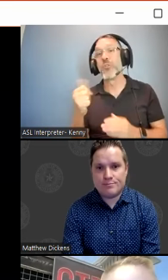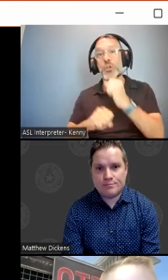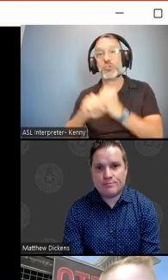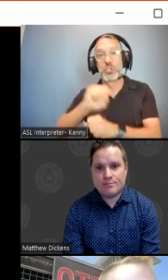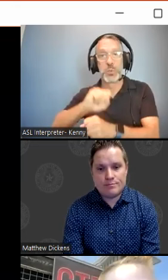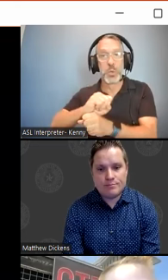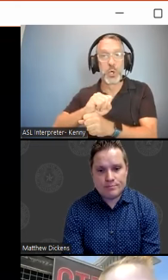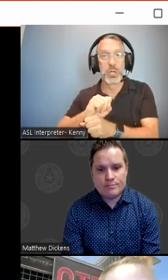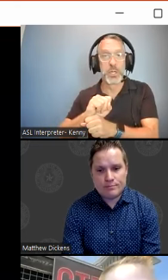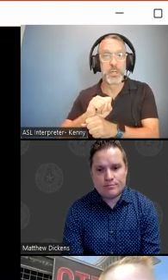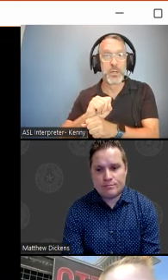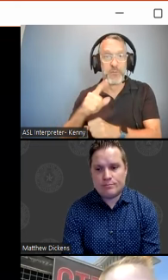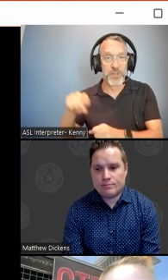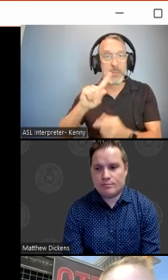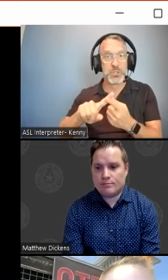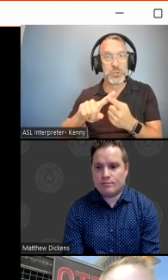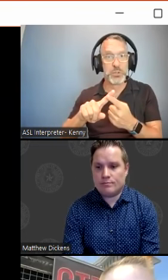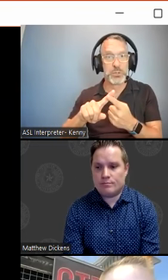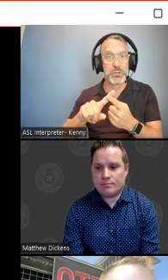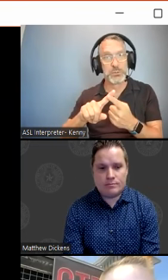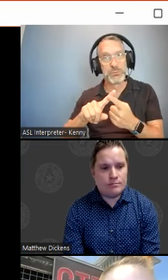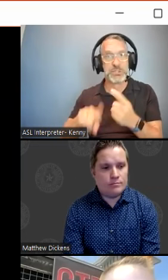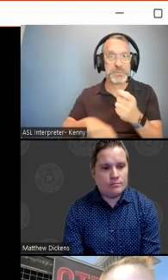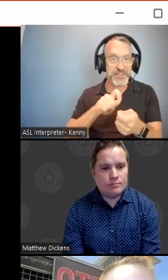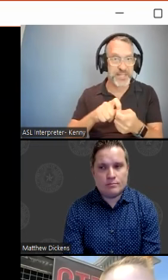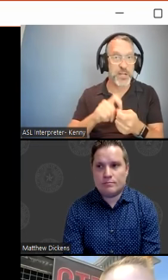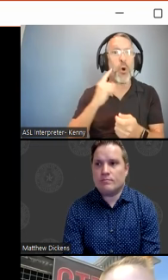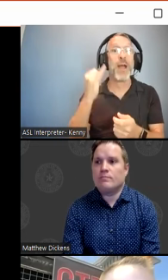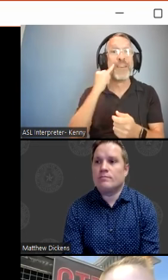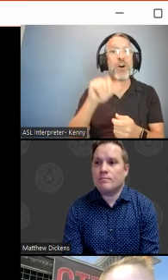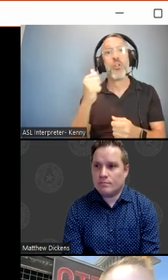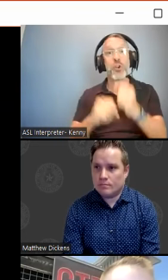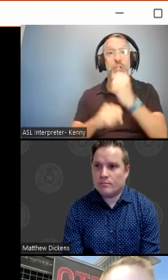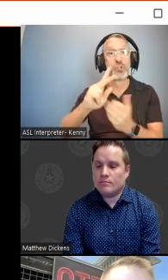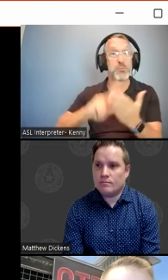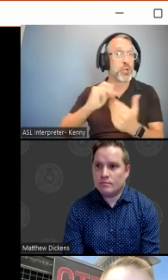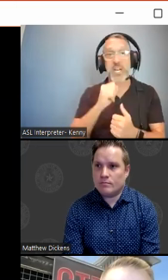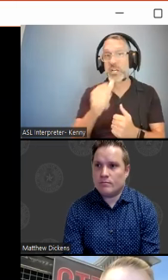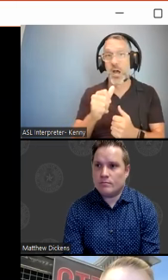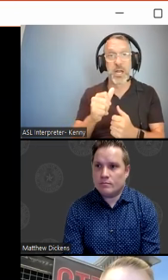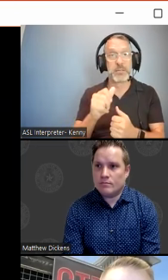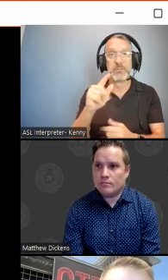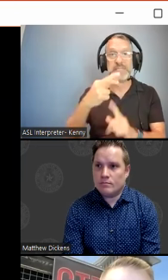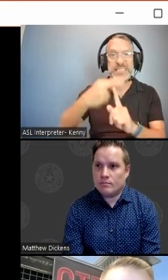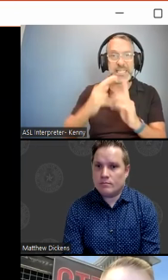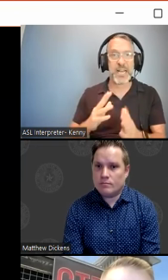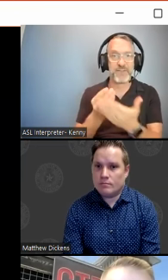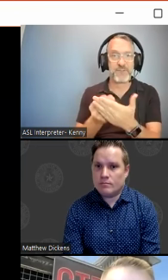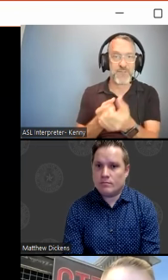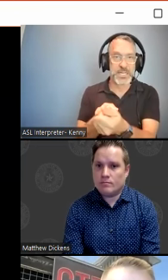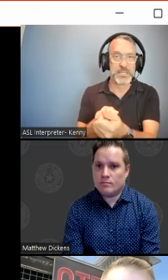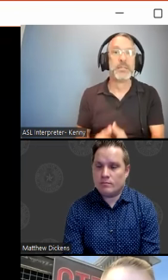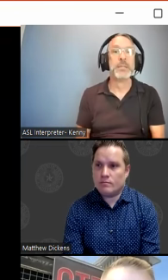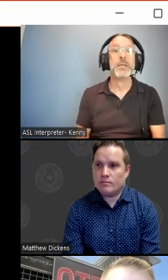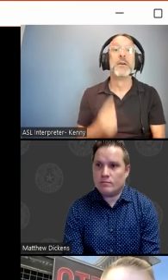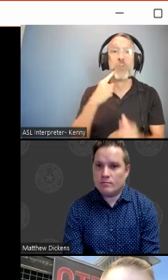work for them to specifically, or if other construction projects that are not strictly tenant funded. So